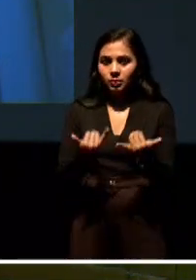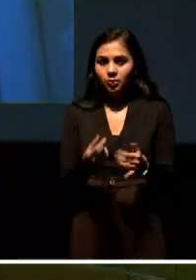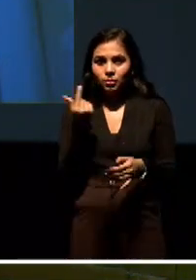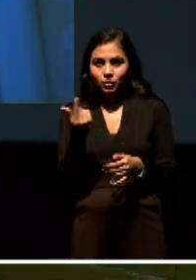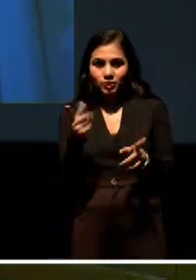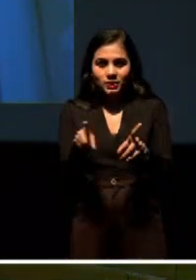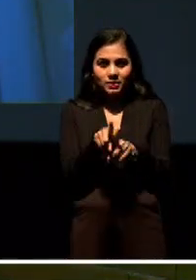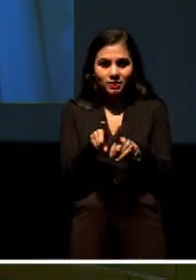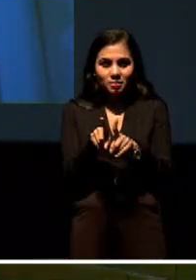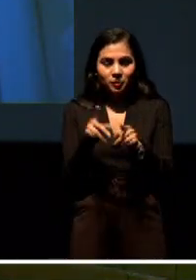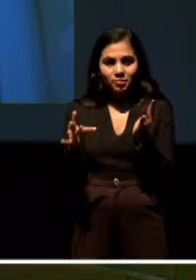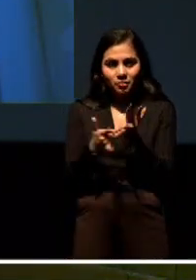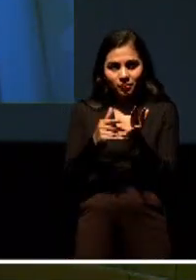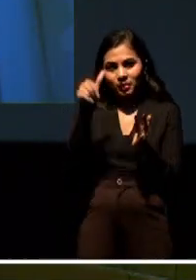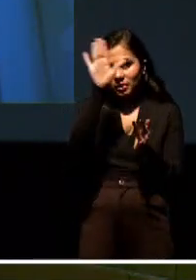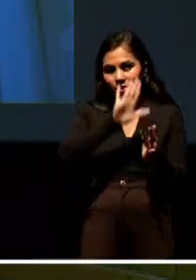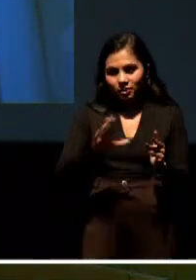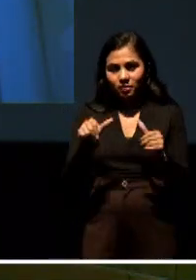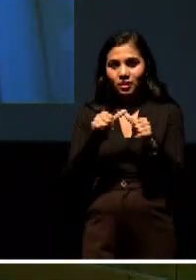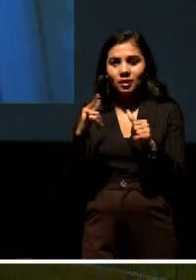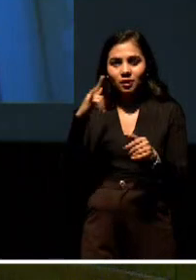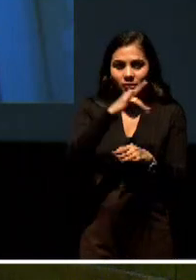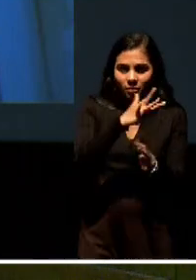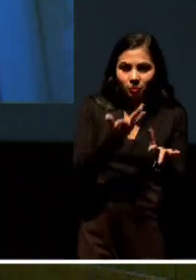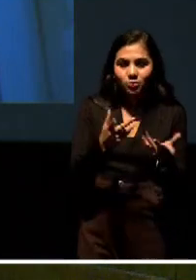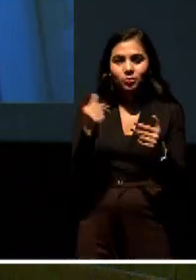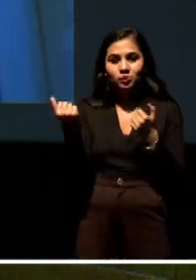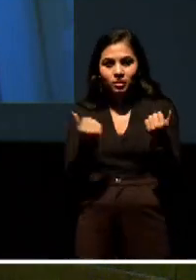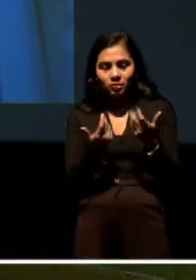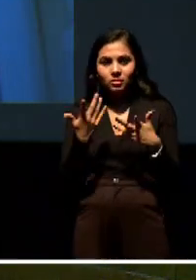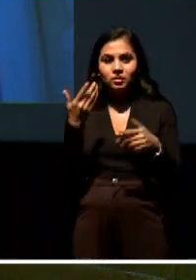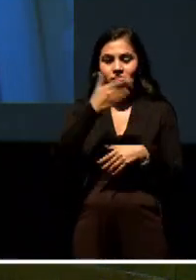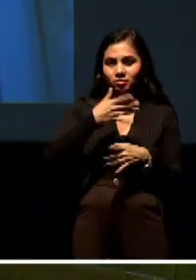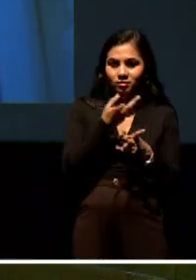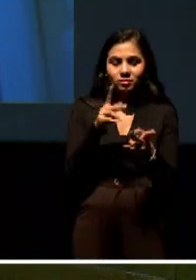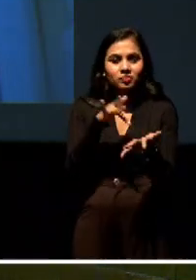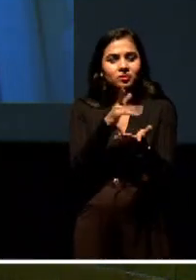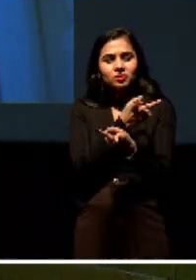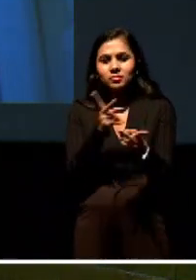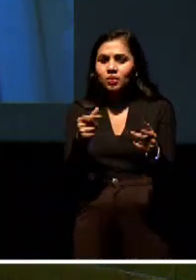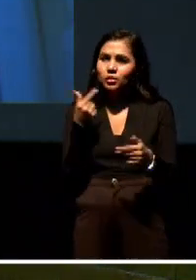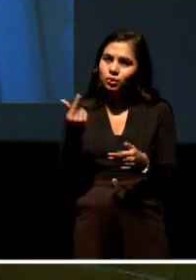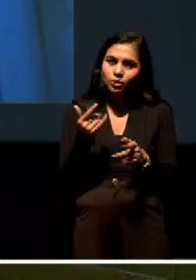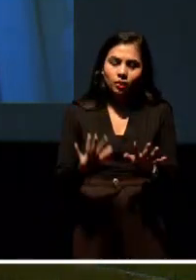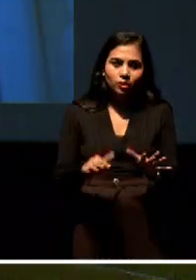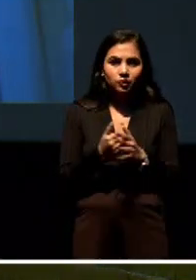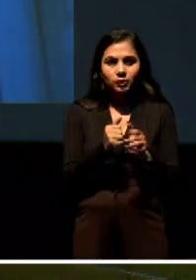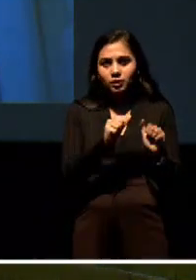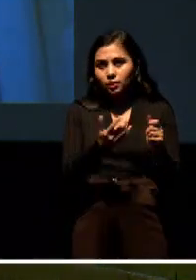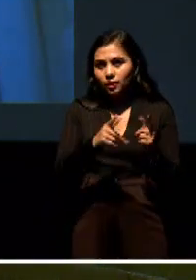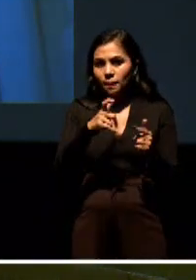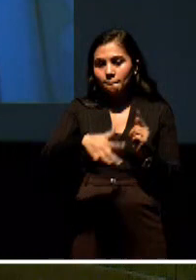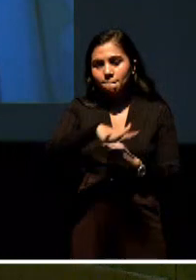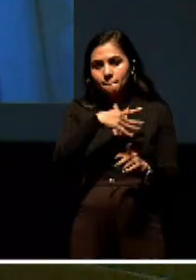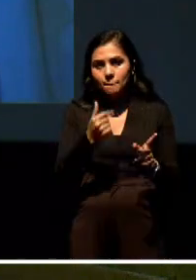similar technology across India at airports, bus depots, and railway stations, everywhere they have that. Instead of localizing, we seem